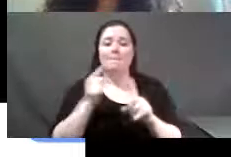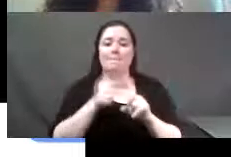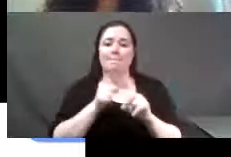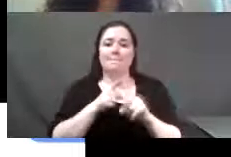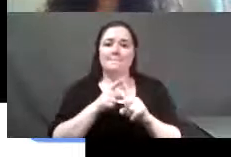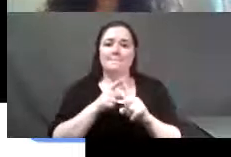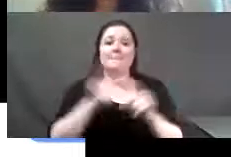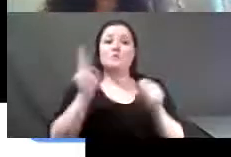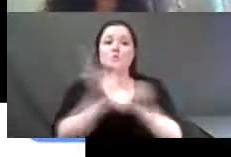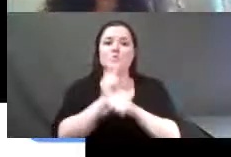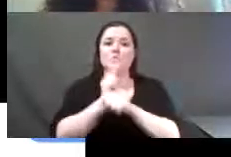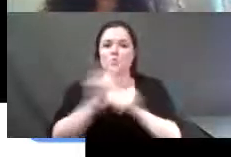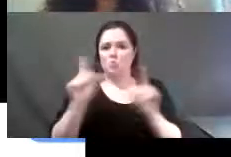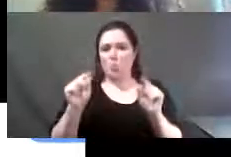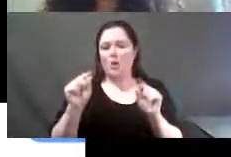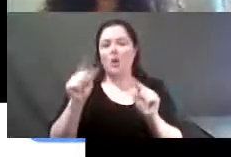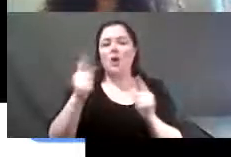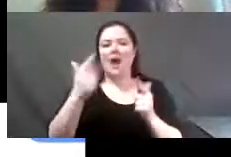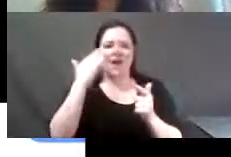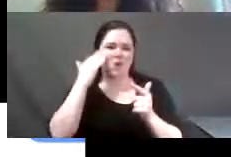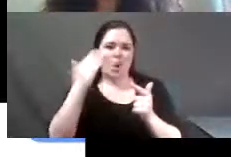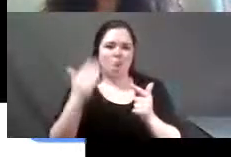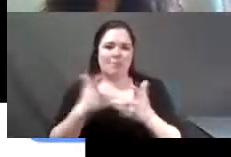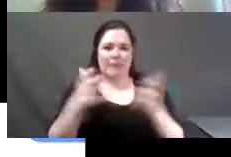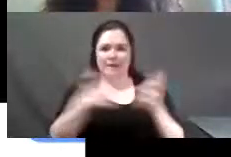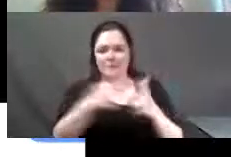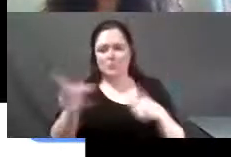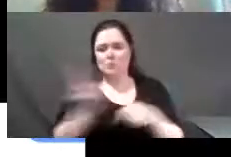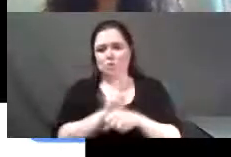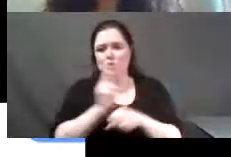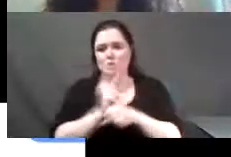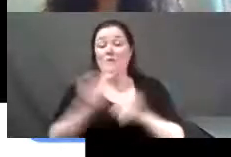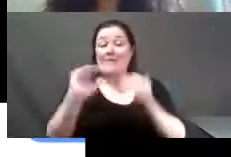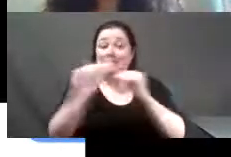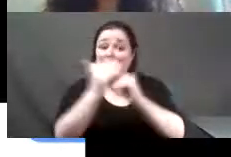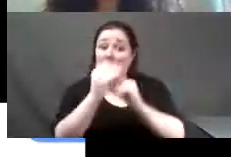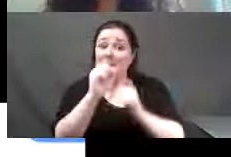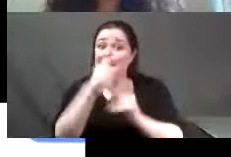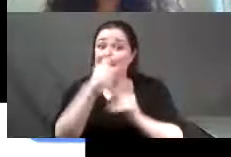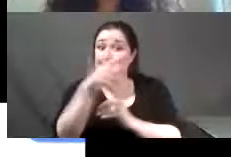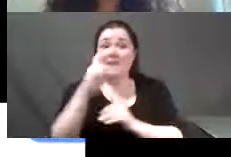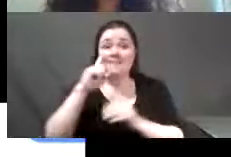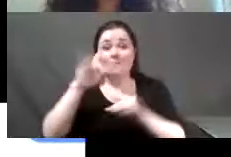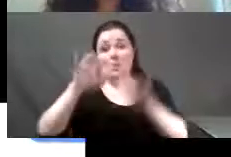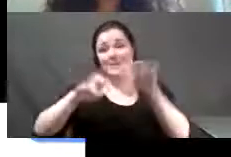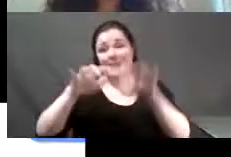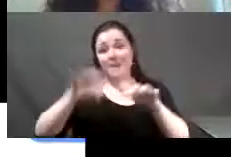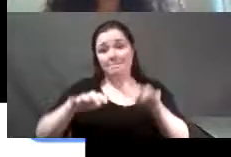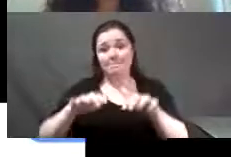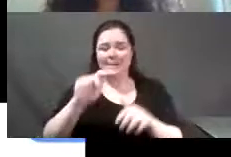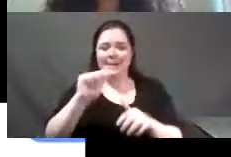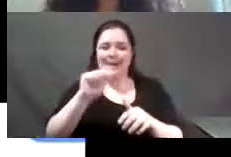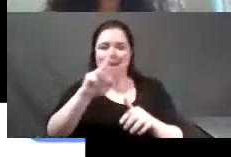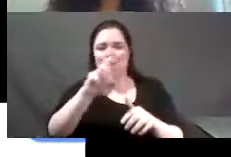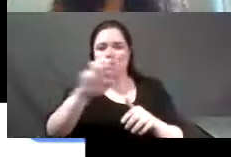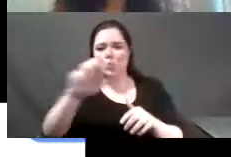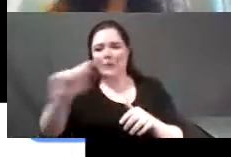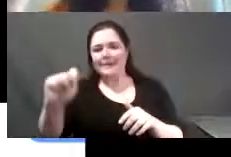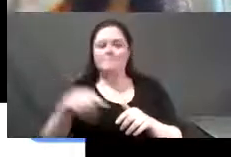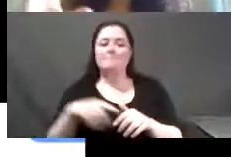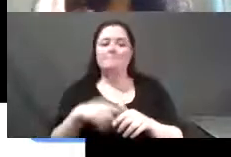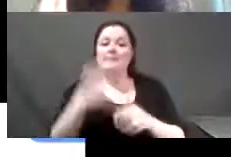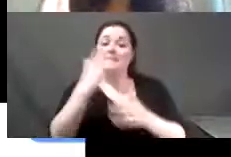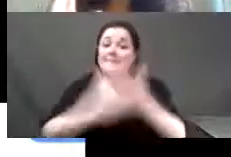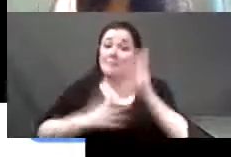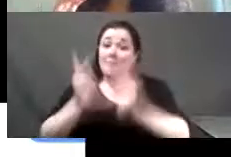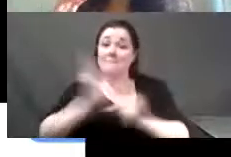use Twitter, I know a lot of you do, there's a limited amount of space you can type words and tweet. So I know some people